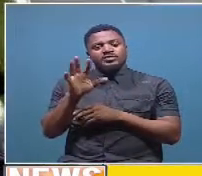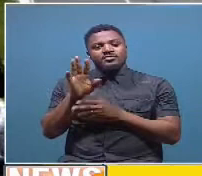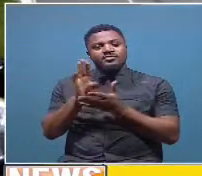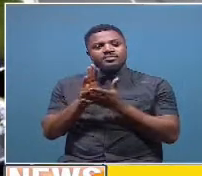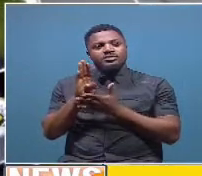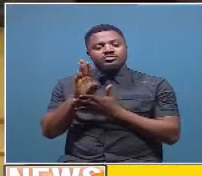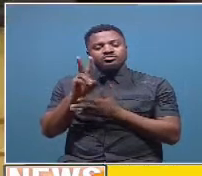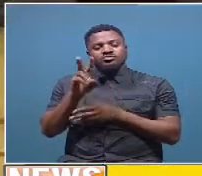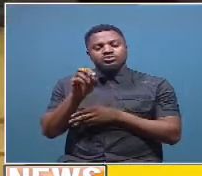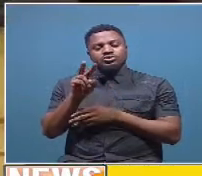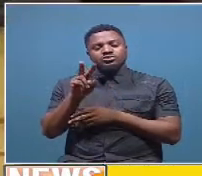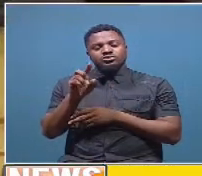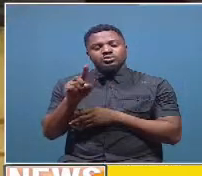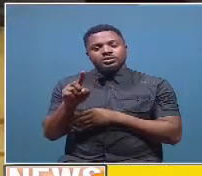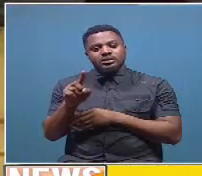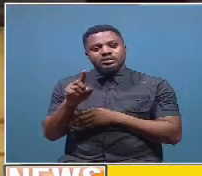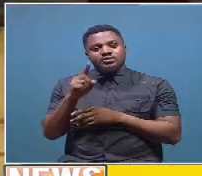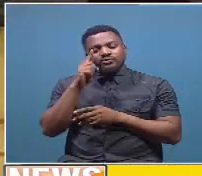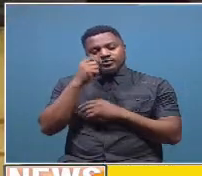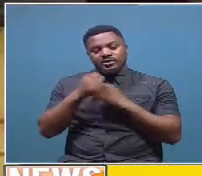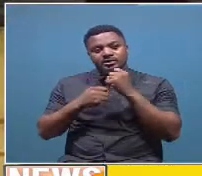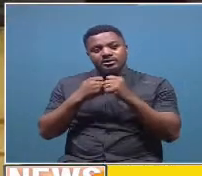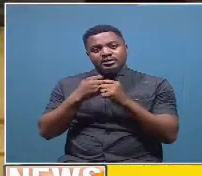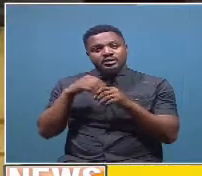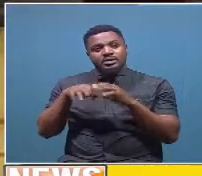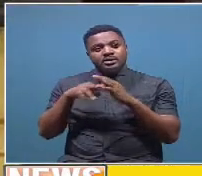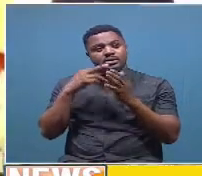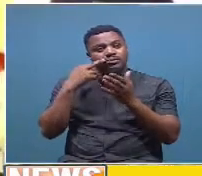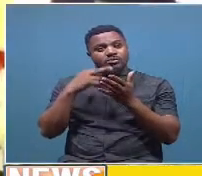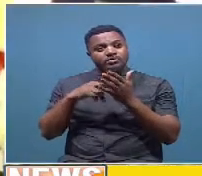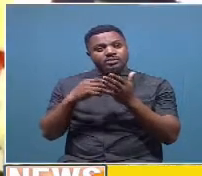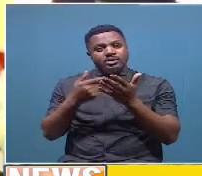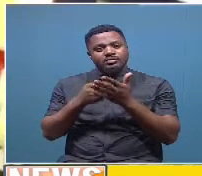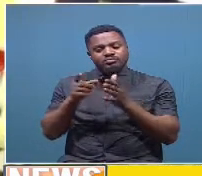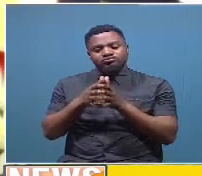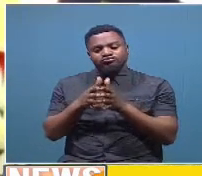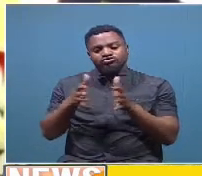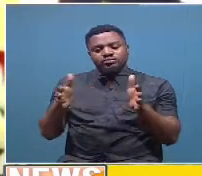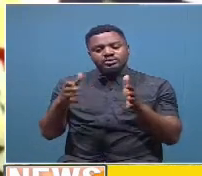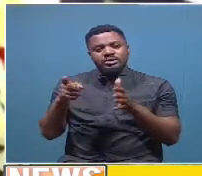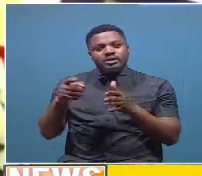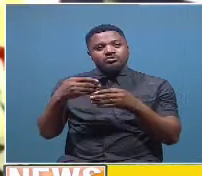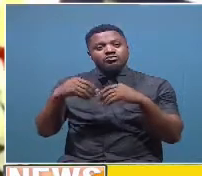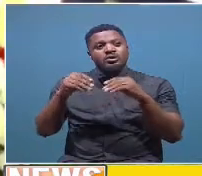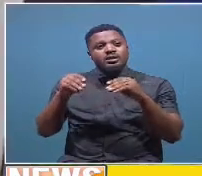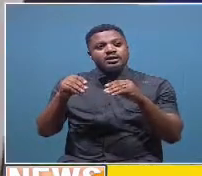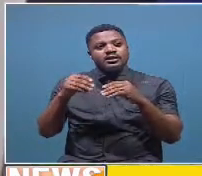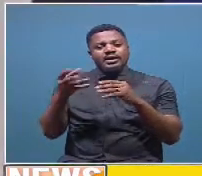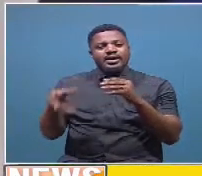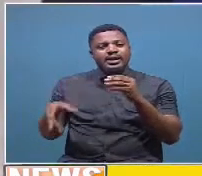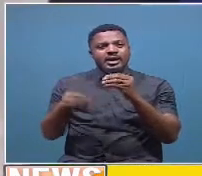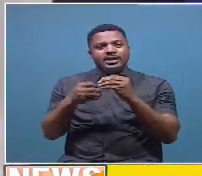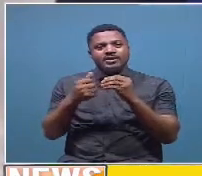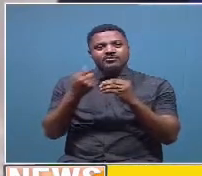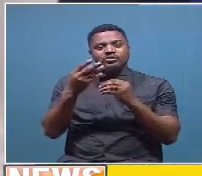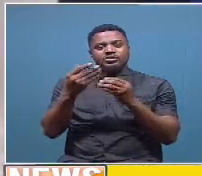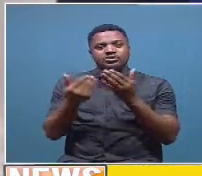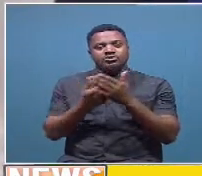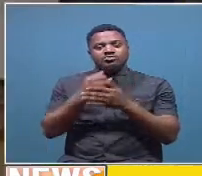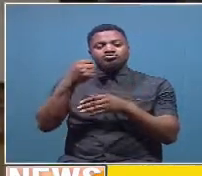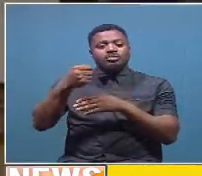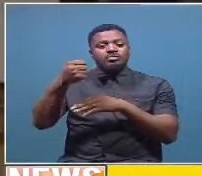cedis in 2021. For the year under review, the company expanded its retail business by adding 14